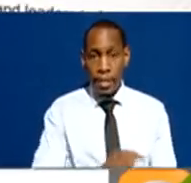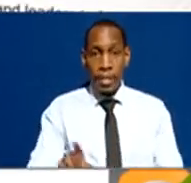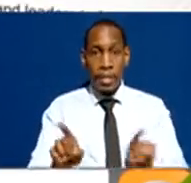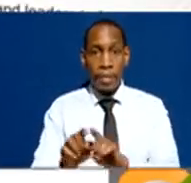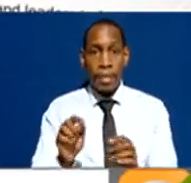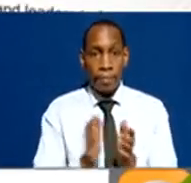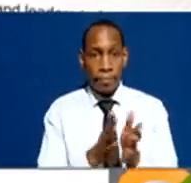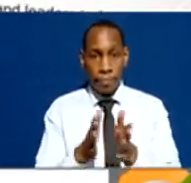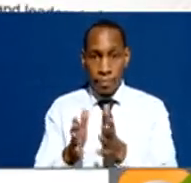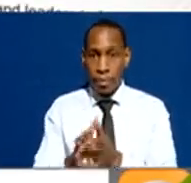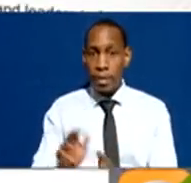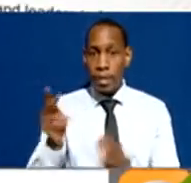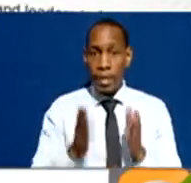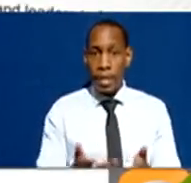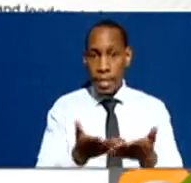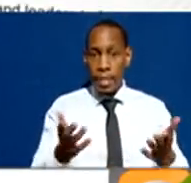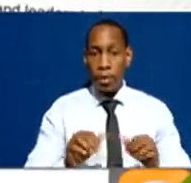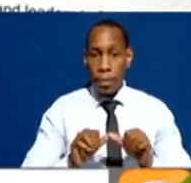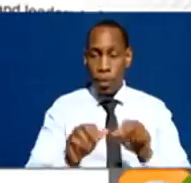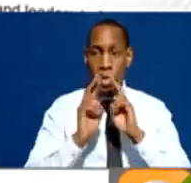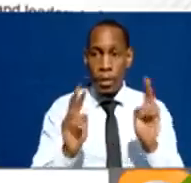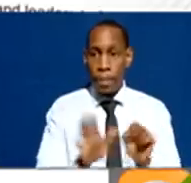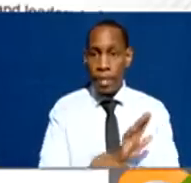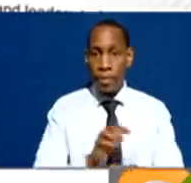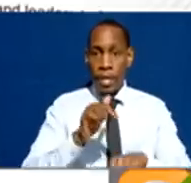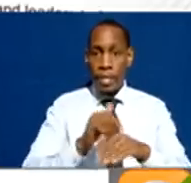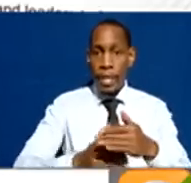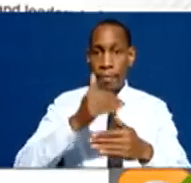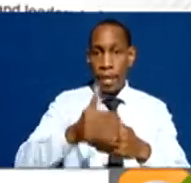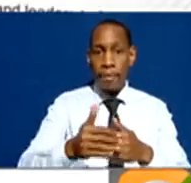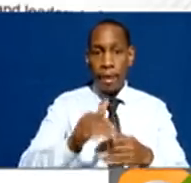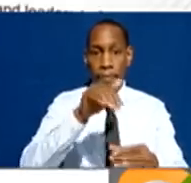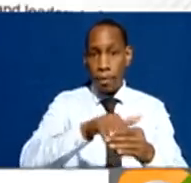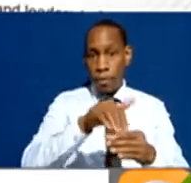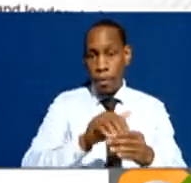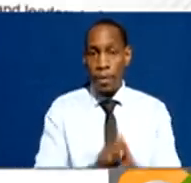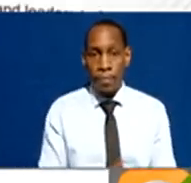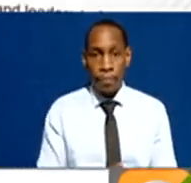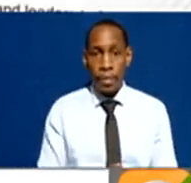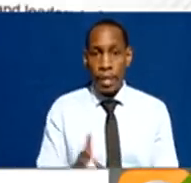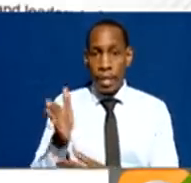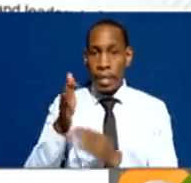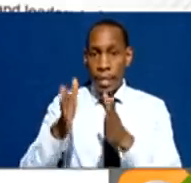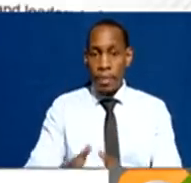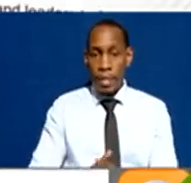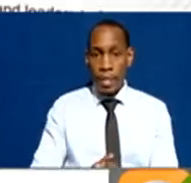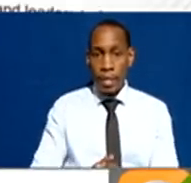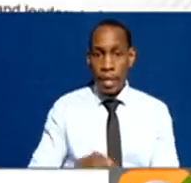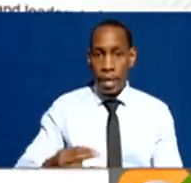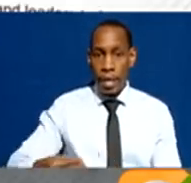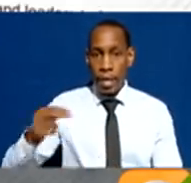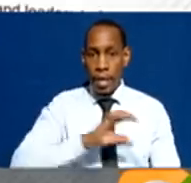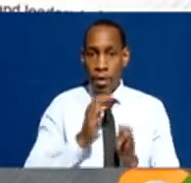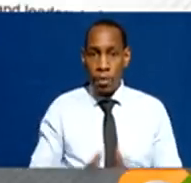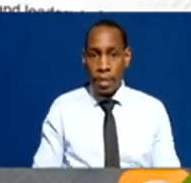also commended Kenyans for remaining peaceful during and after the polls. The ambassadors and high commissioners have